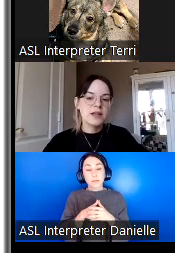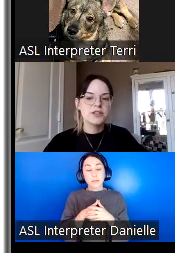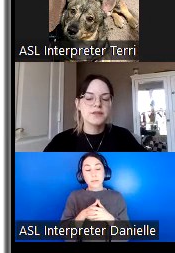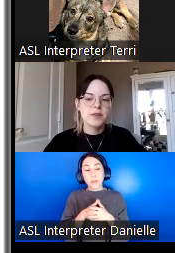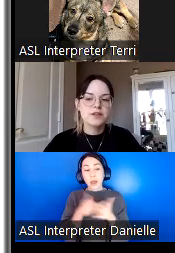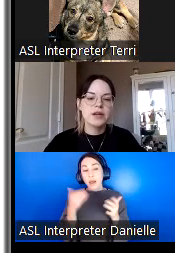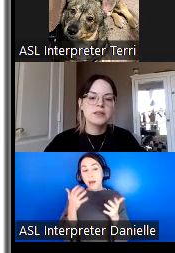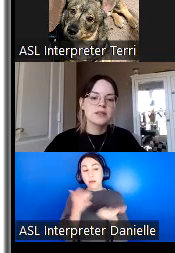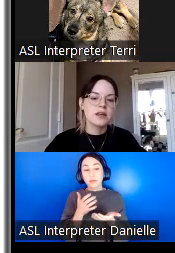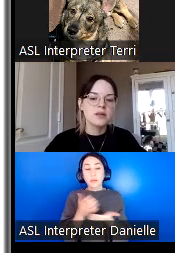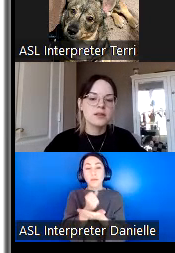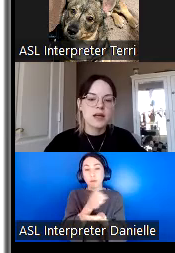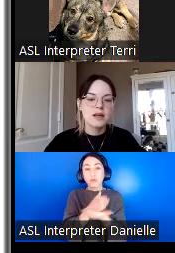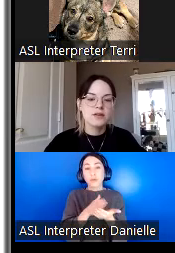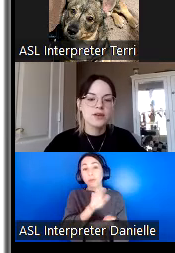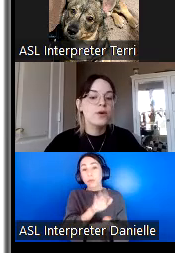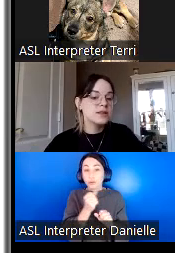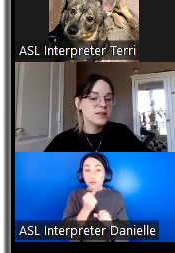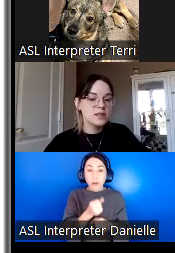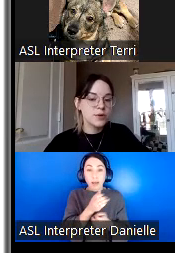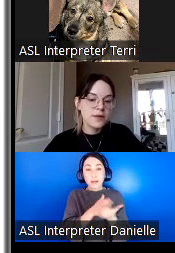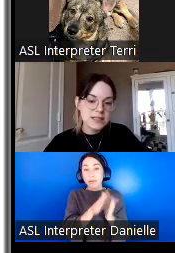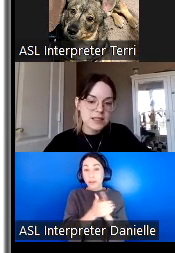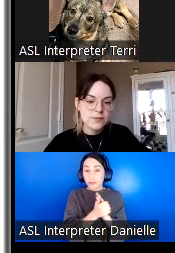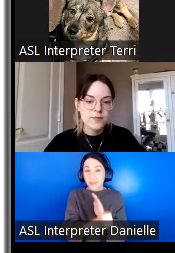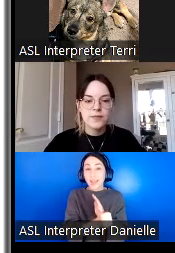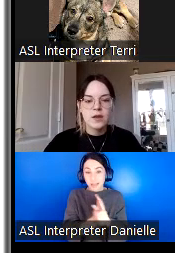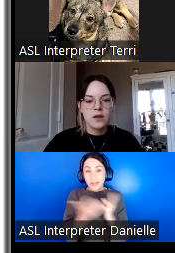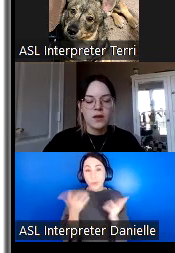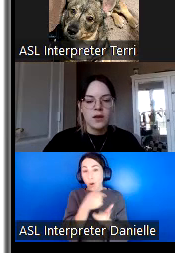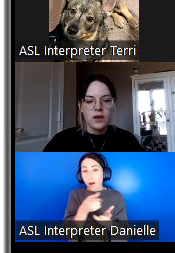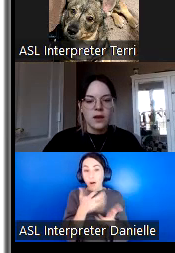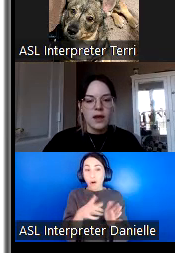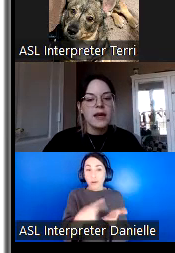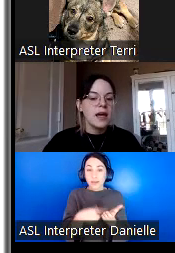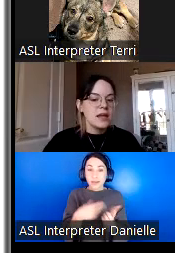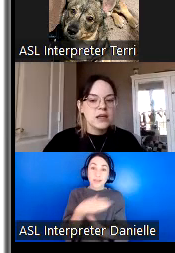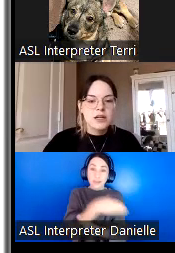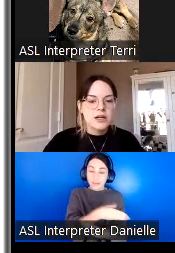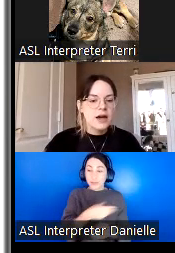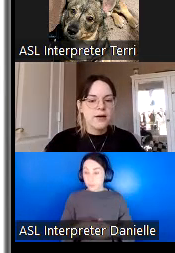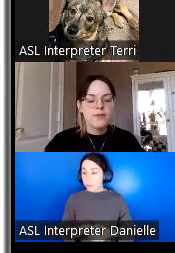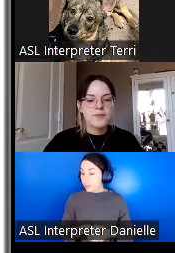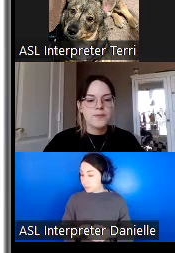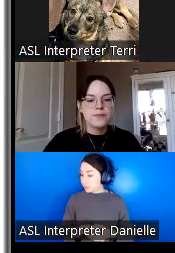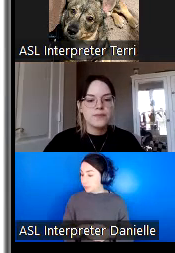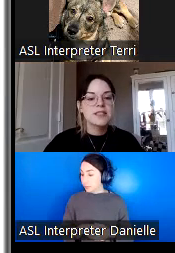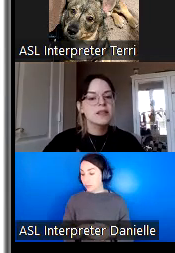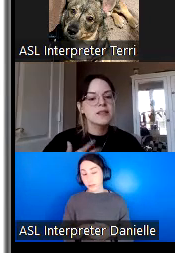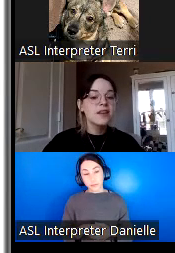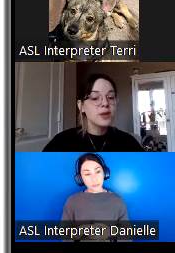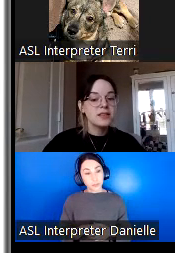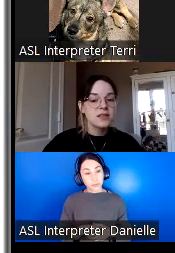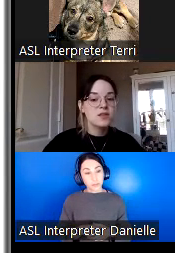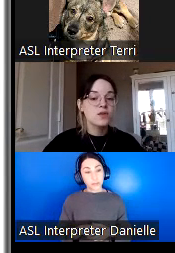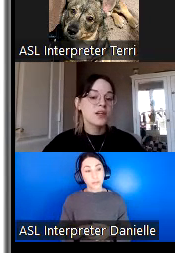to take advantage of some of the strengths and skills that you all discussed previously. And again, here,